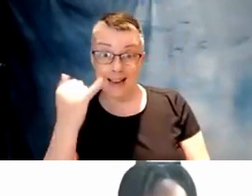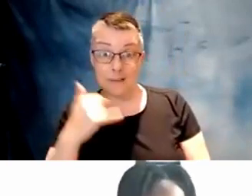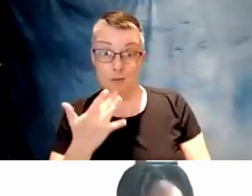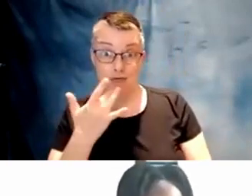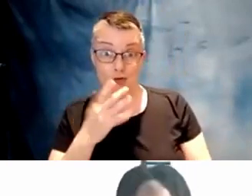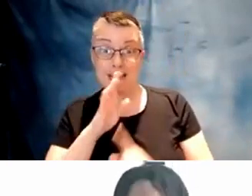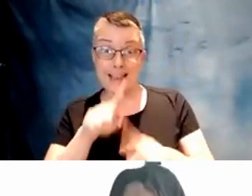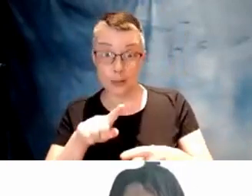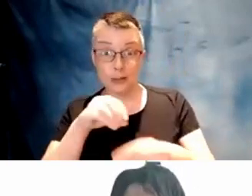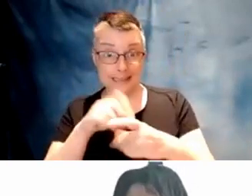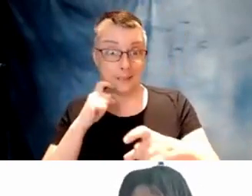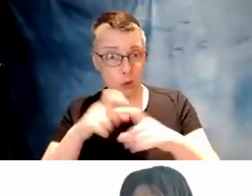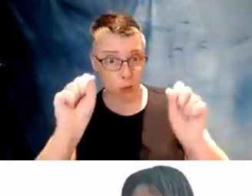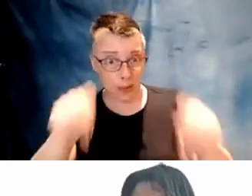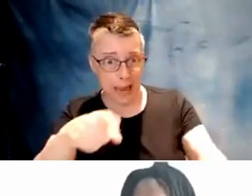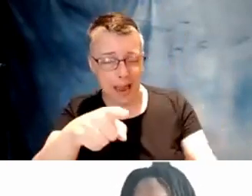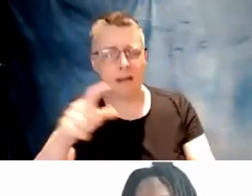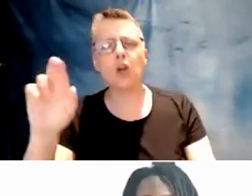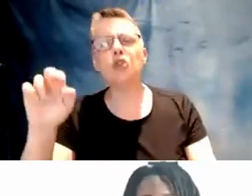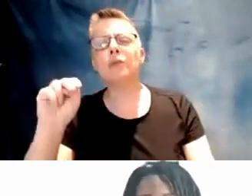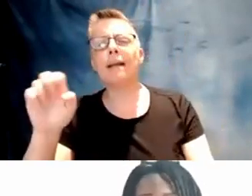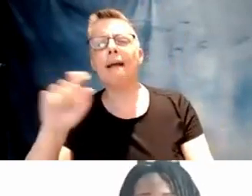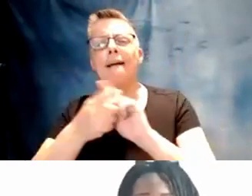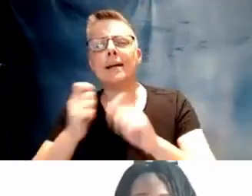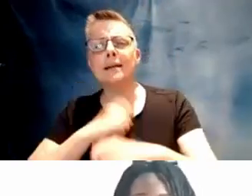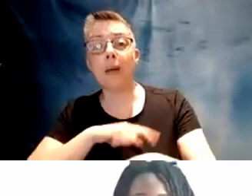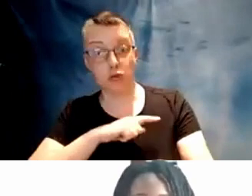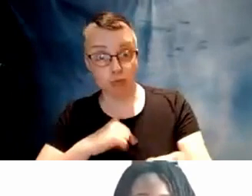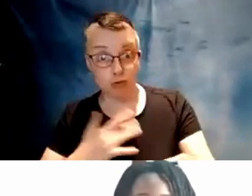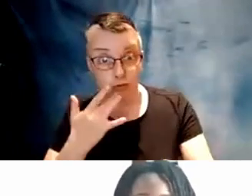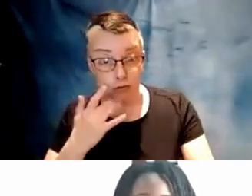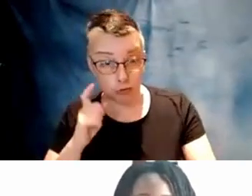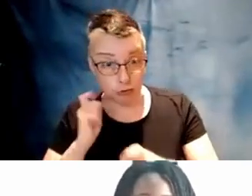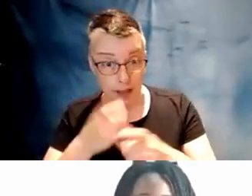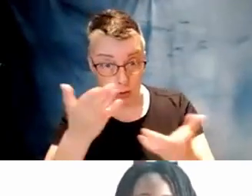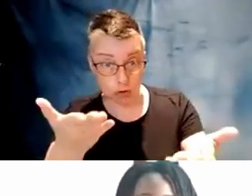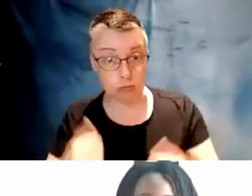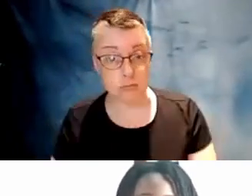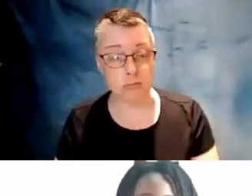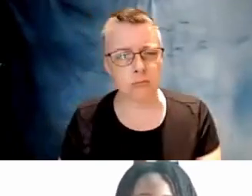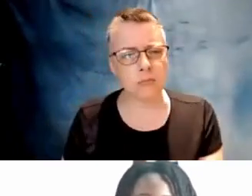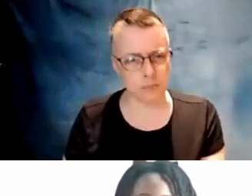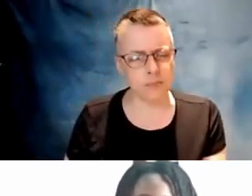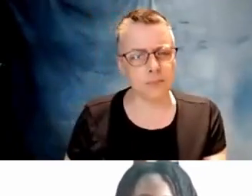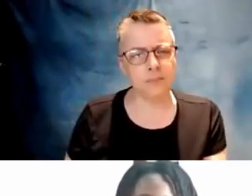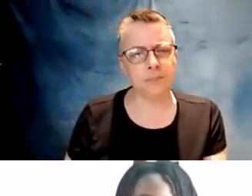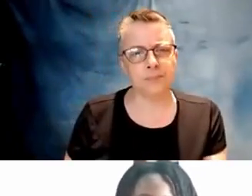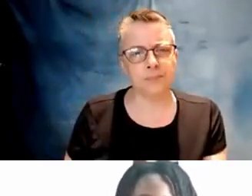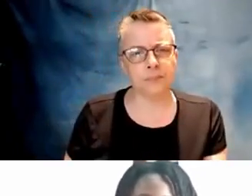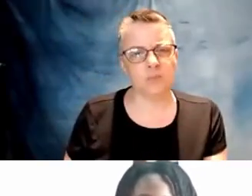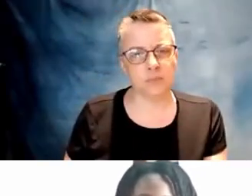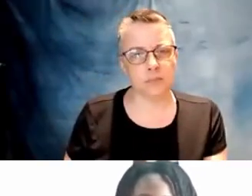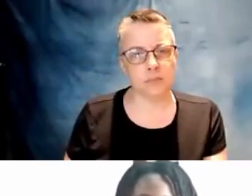her. Ana, si te sientes más cómoda hablando español, por supuesto que puedes hablar español y yo interpretaré por